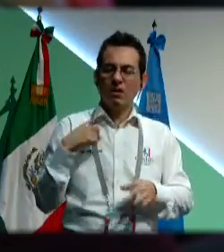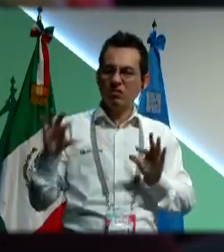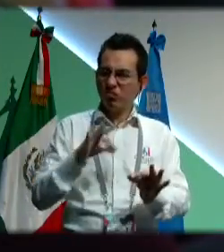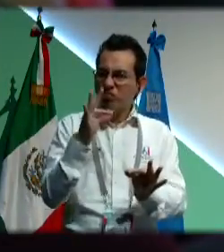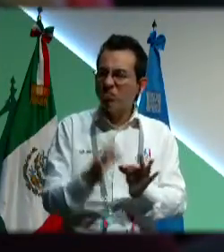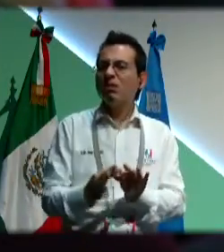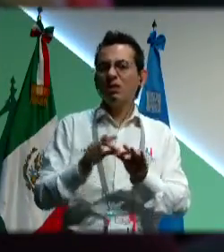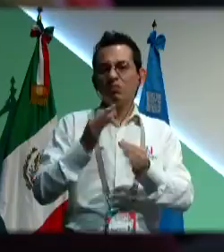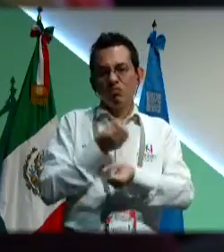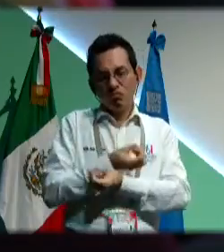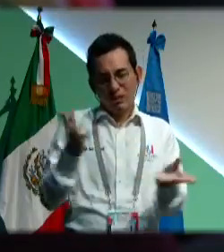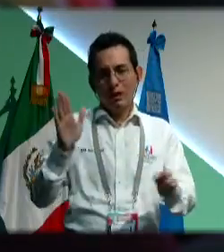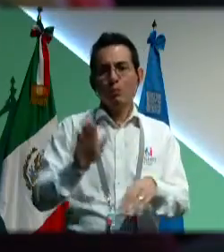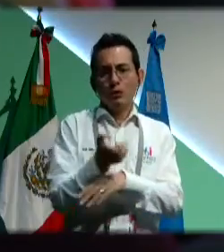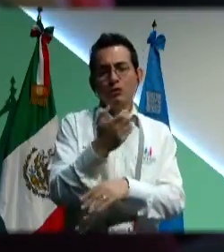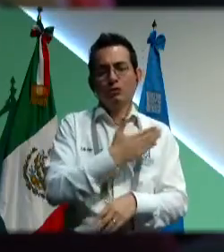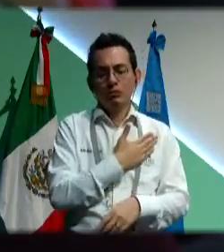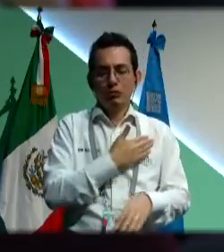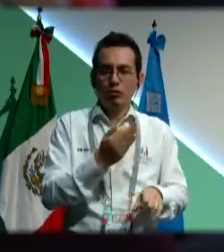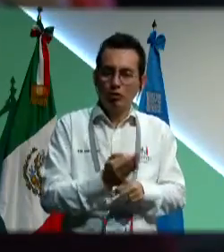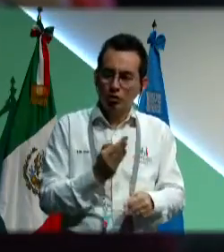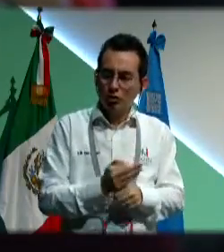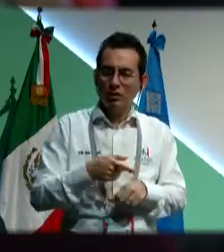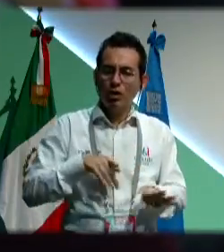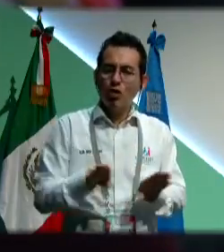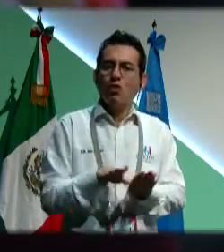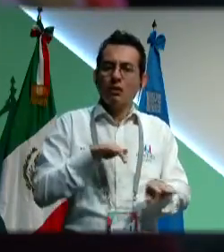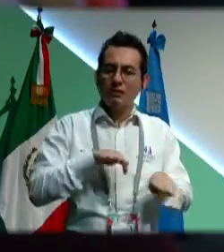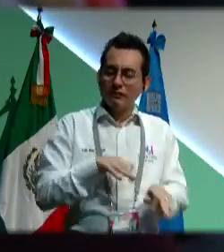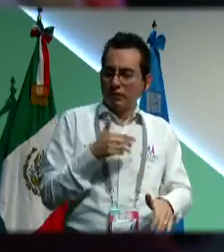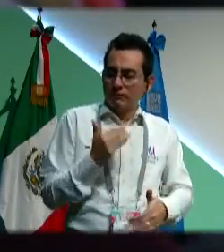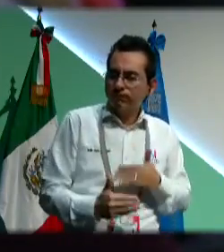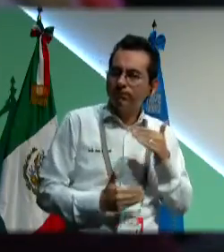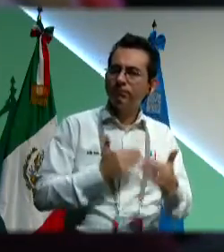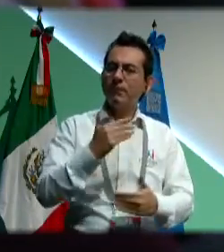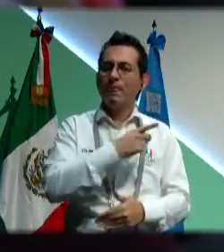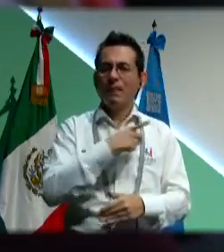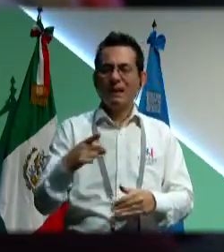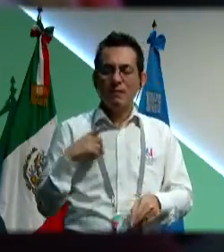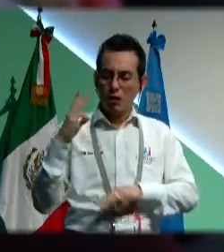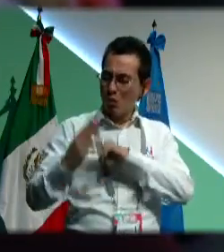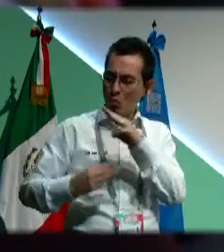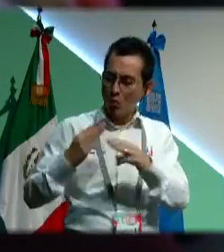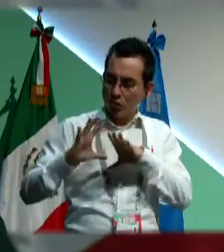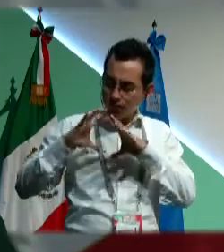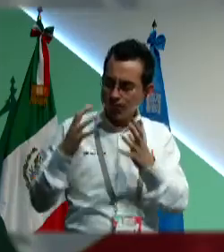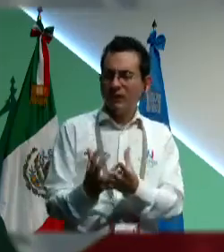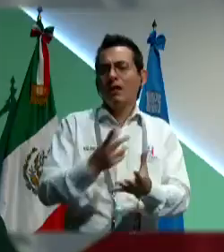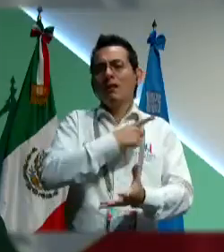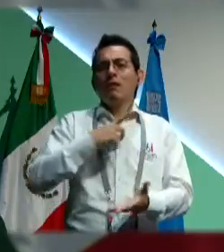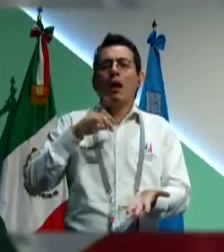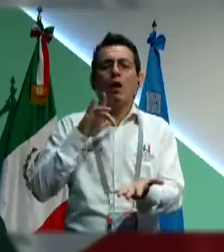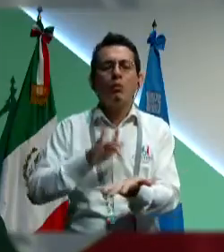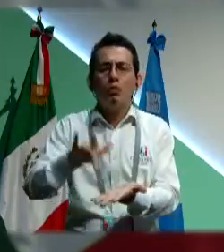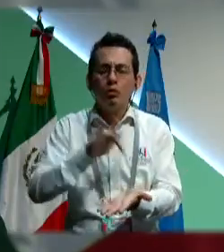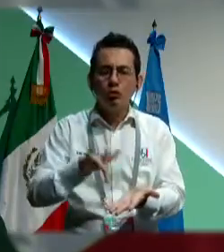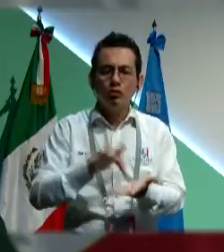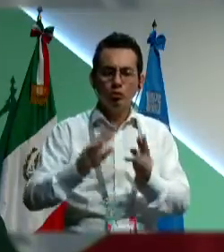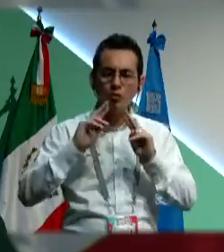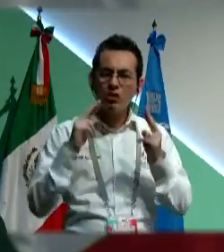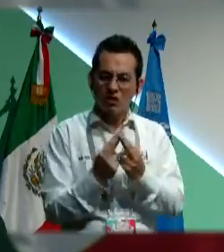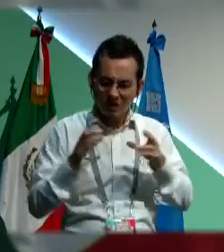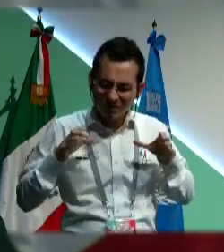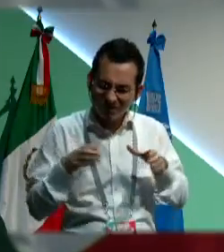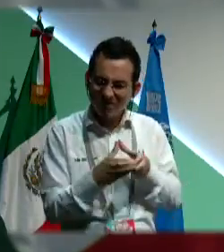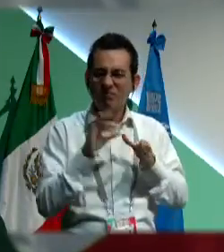compact. The dialogic space of IGF is indeed a unique venue for public deliberation. But to complement